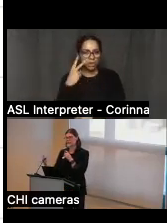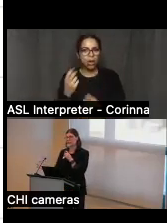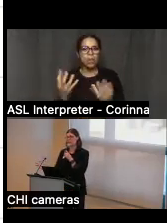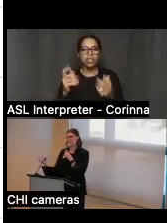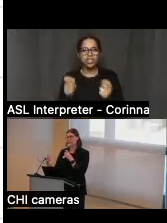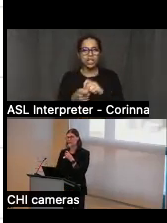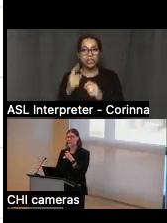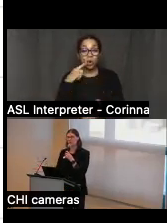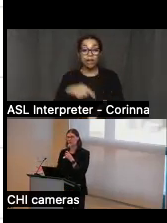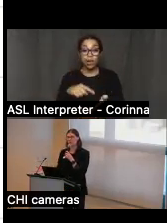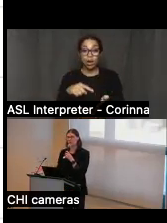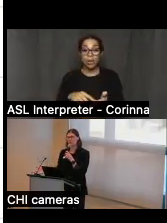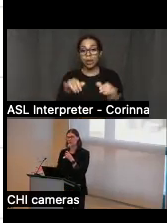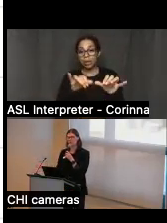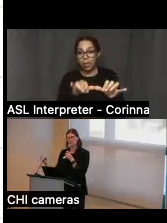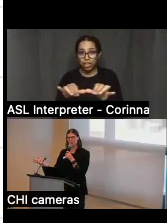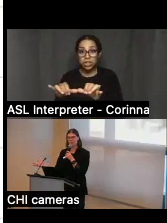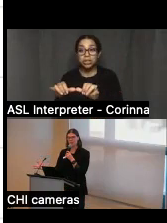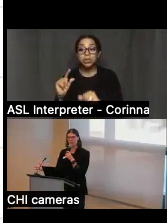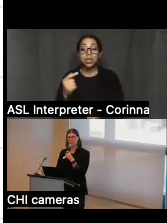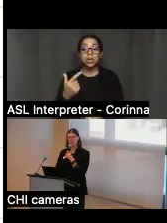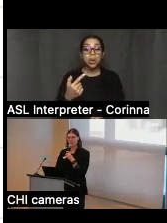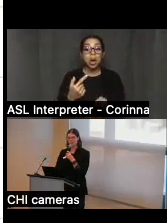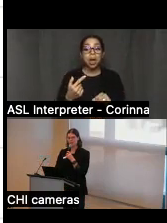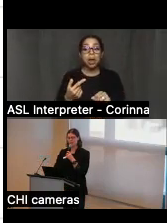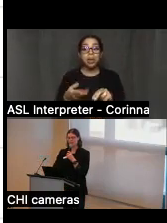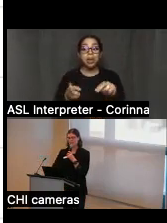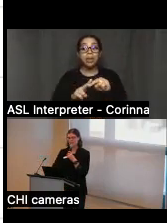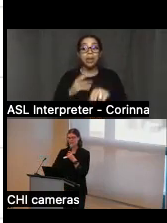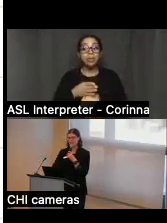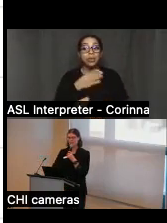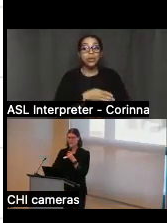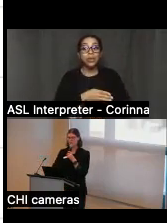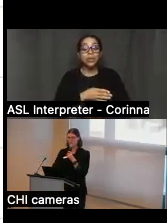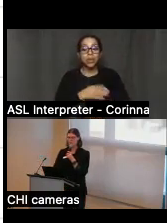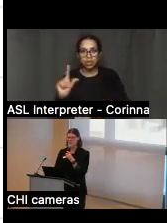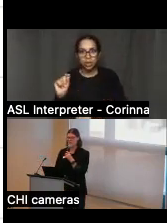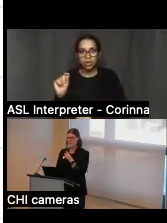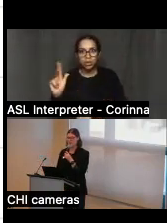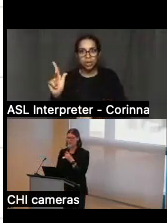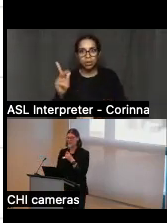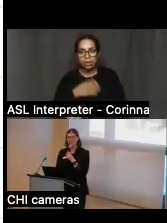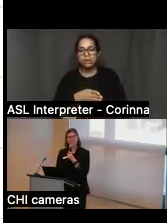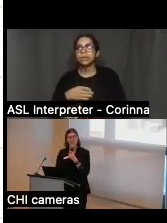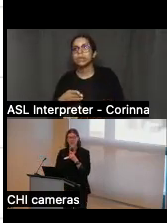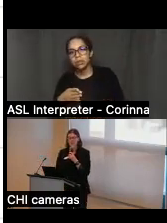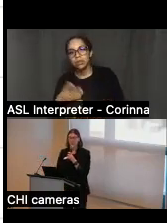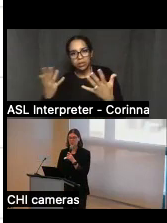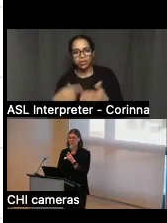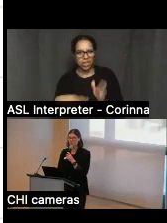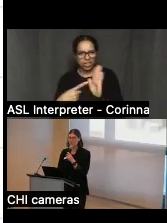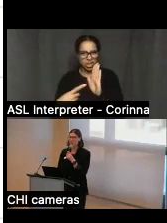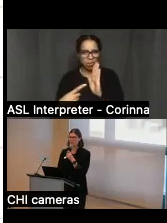we saw improve a little bit in 2021, but then jump back up in 2023. For example, the removal of some